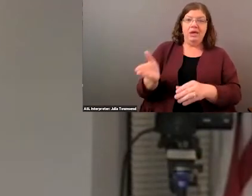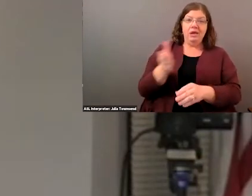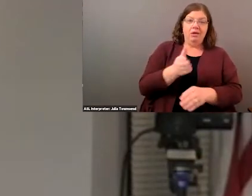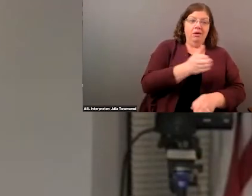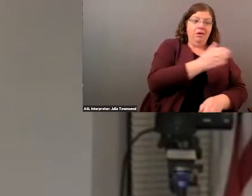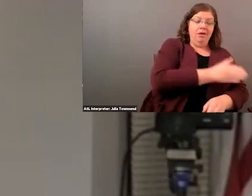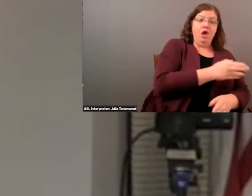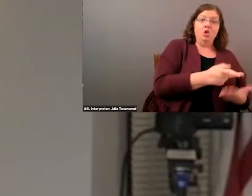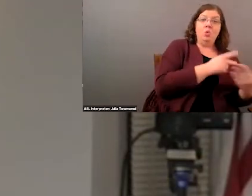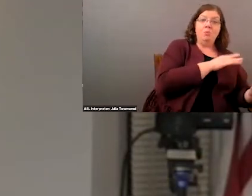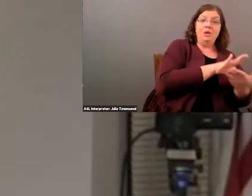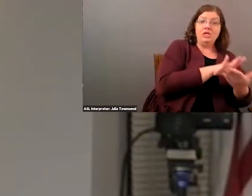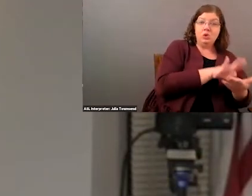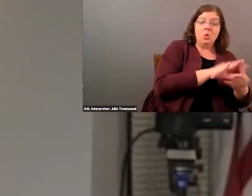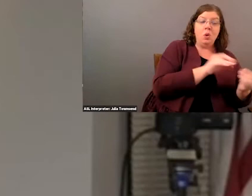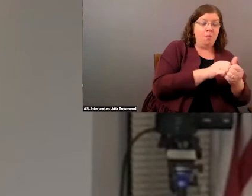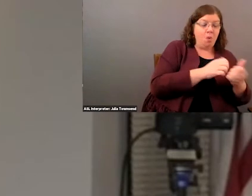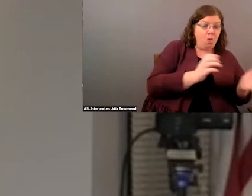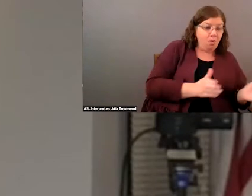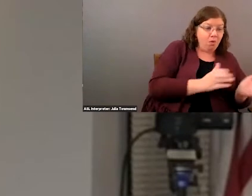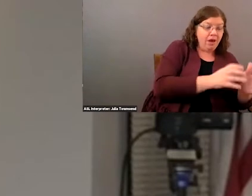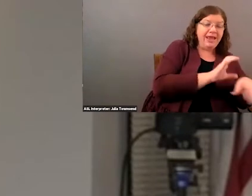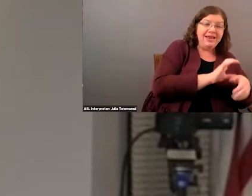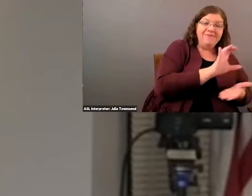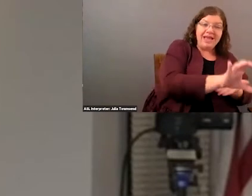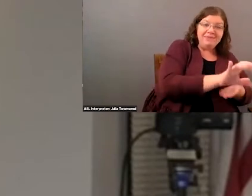time where, number one, we can start to really